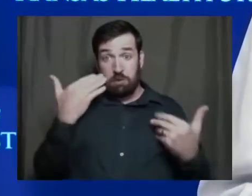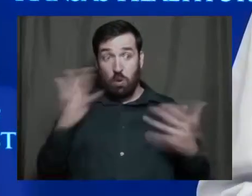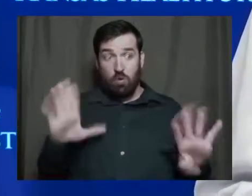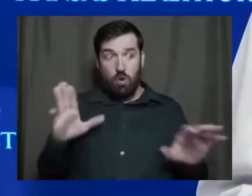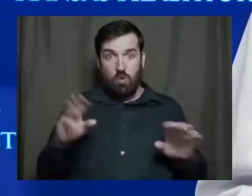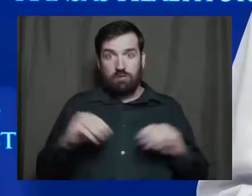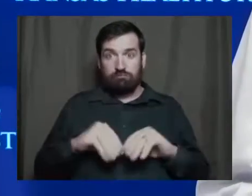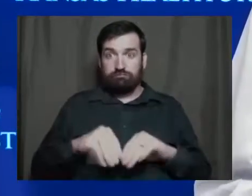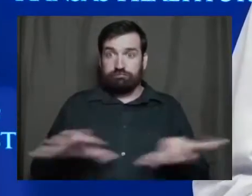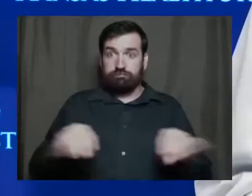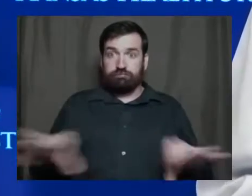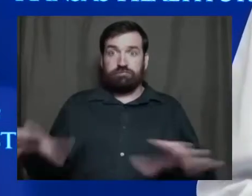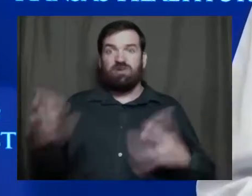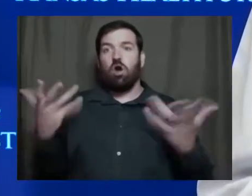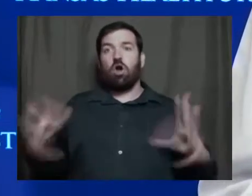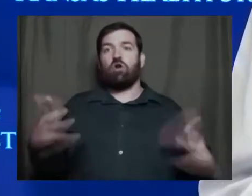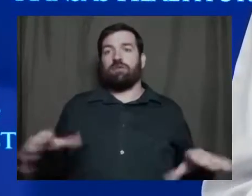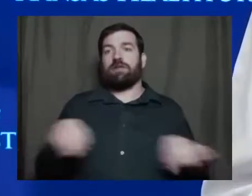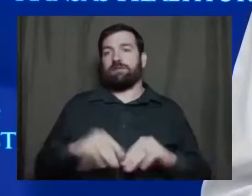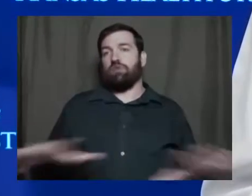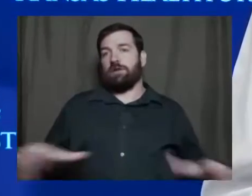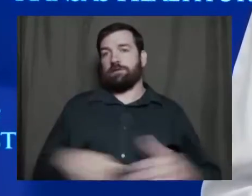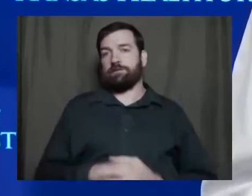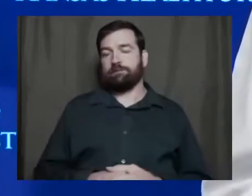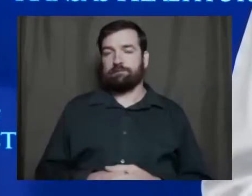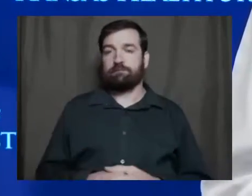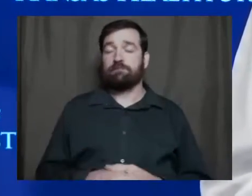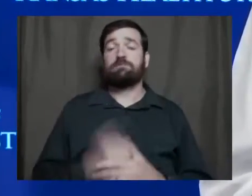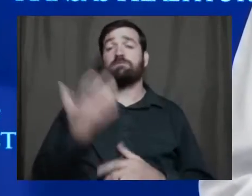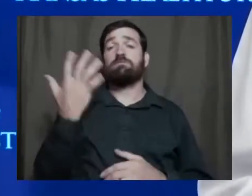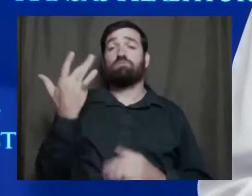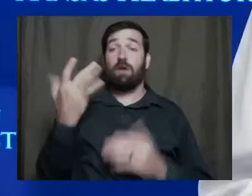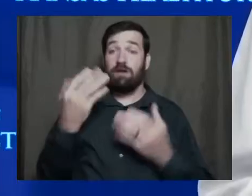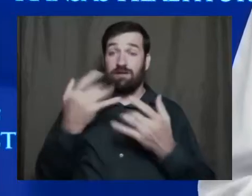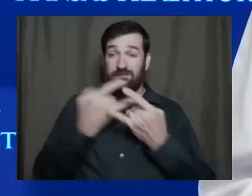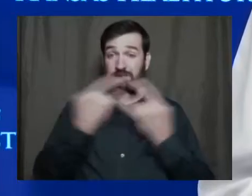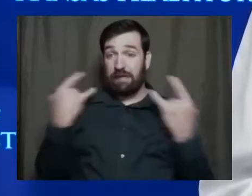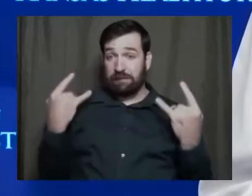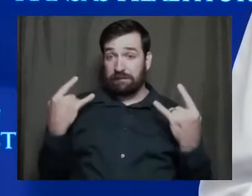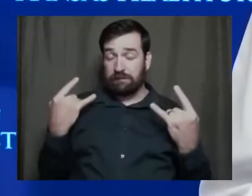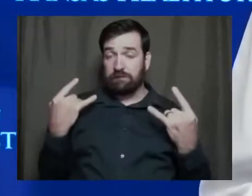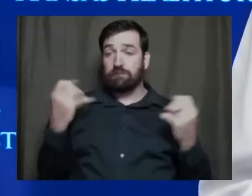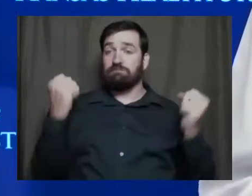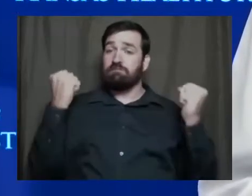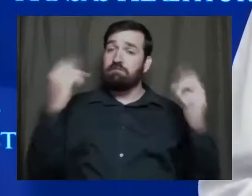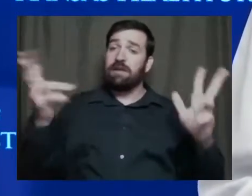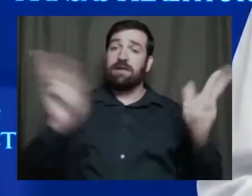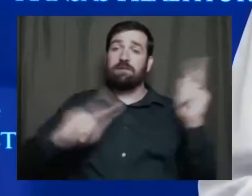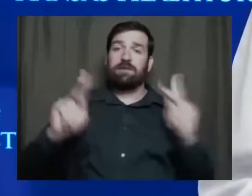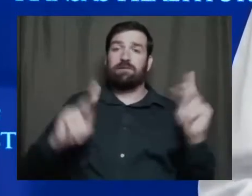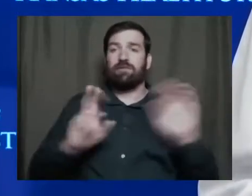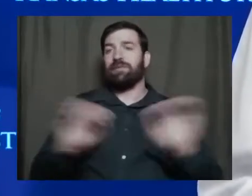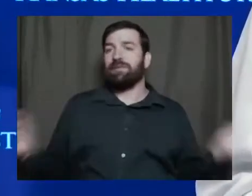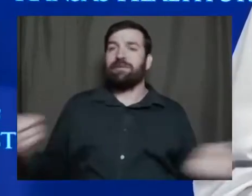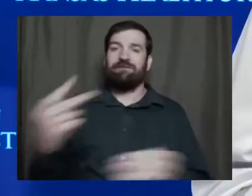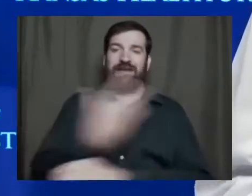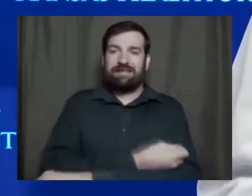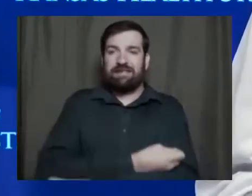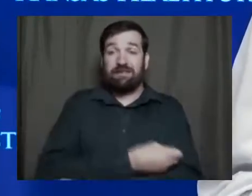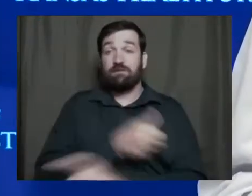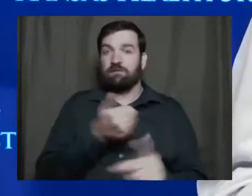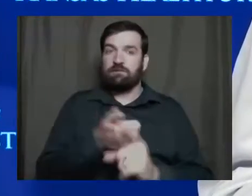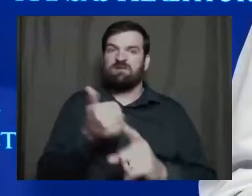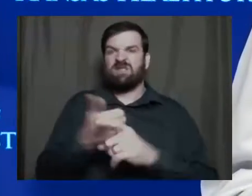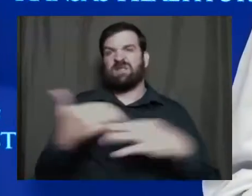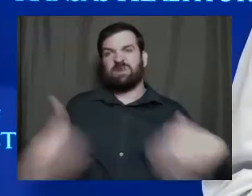be spreading it. So I think the reason to wear the masks is that so many people are unvaccinated, and they're really vulnerable to